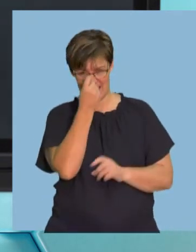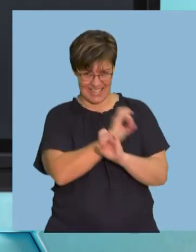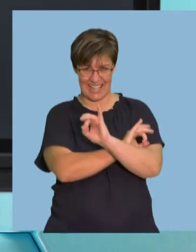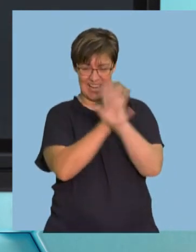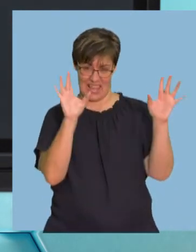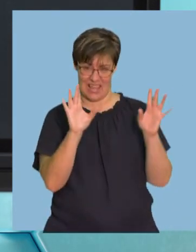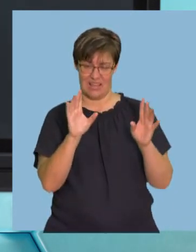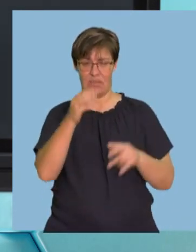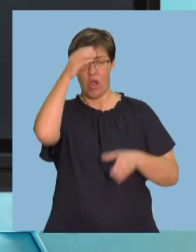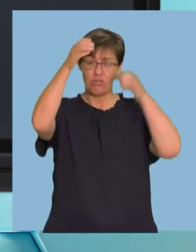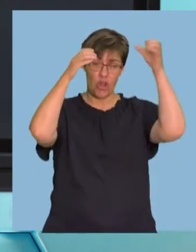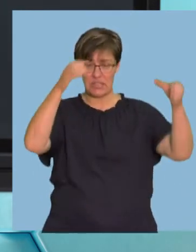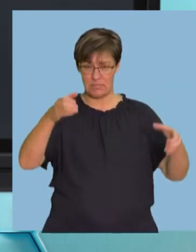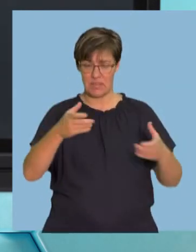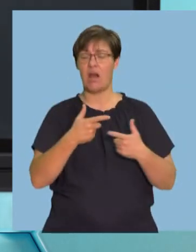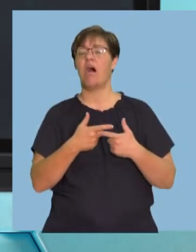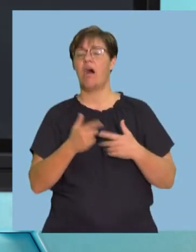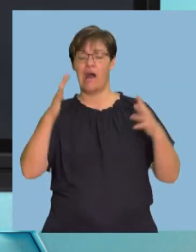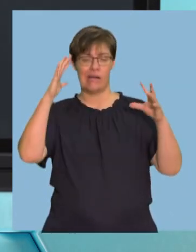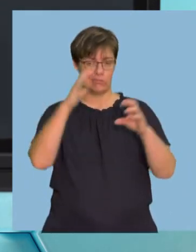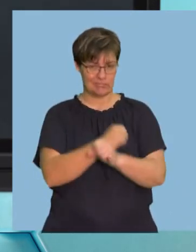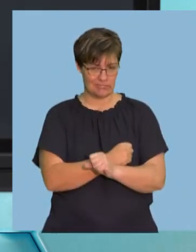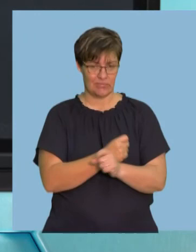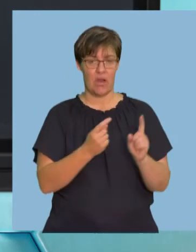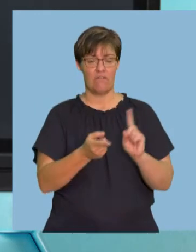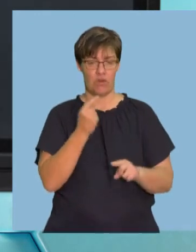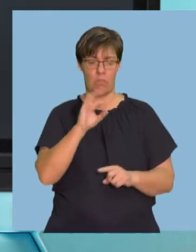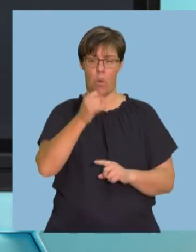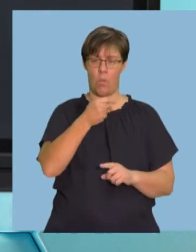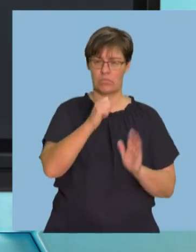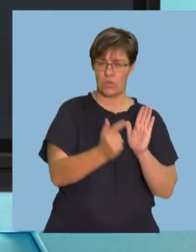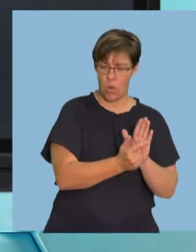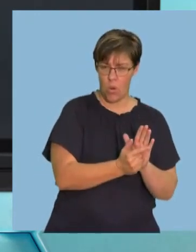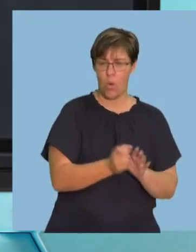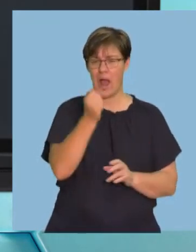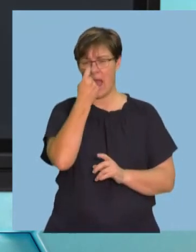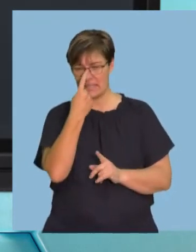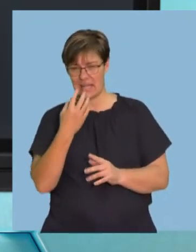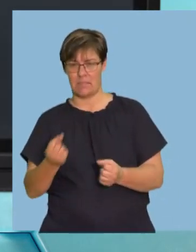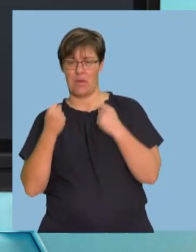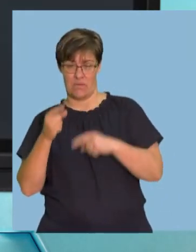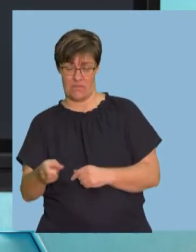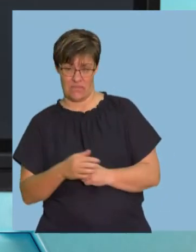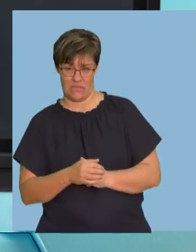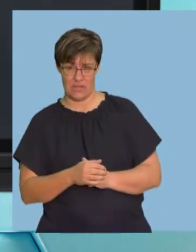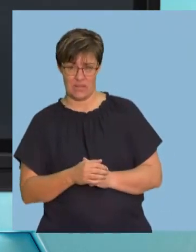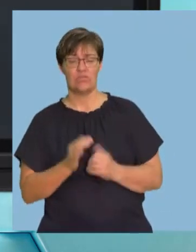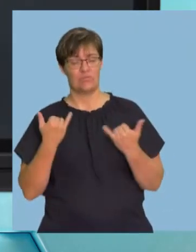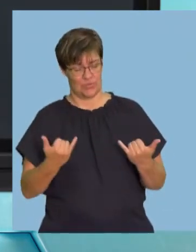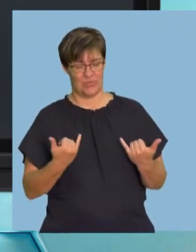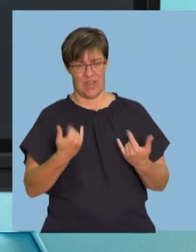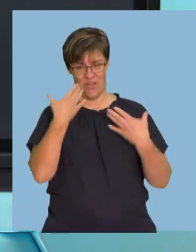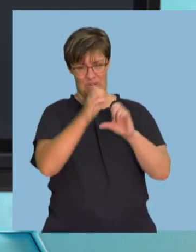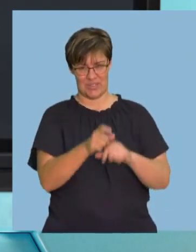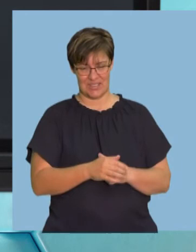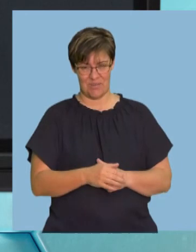that, let's hope it makes a lot of sense. So these concepts start to come together from the Ohm's law to understanding the power, which is